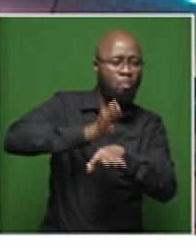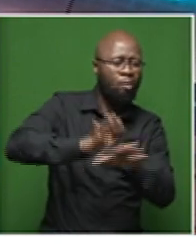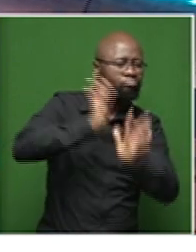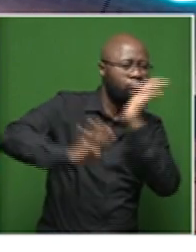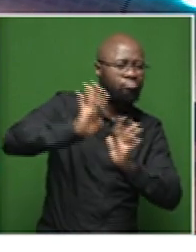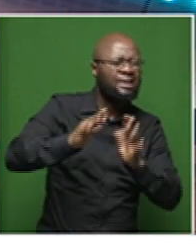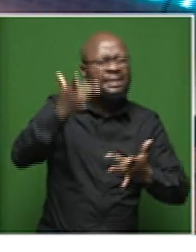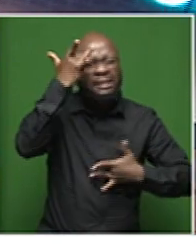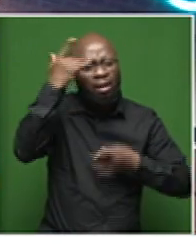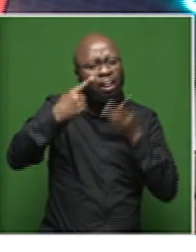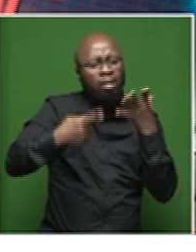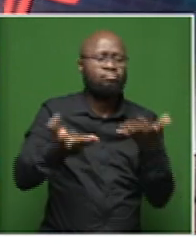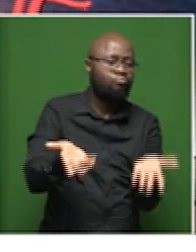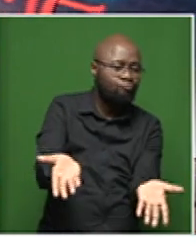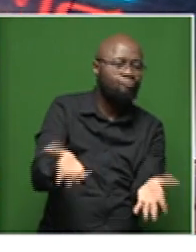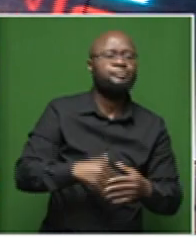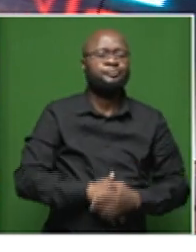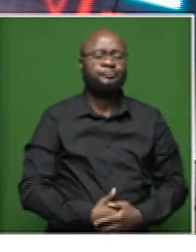Thank you so much for joining us again.